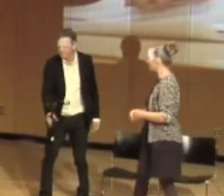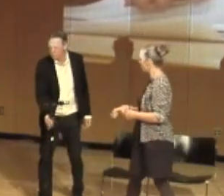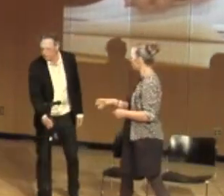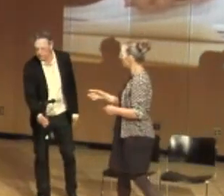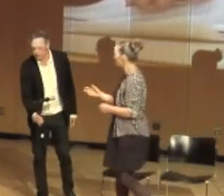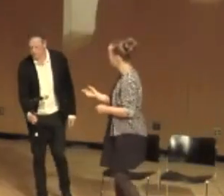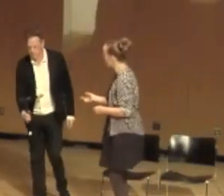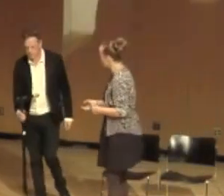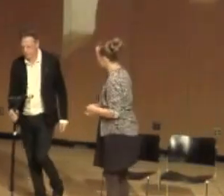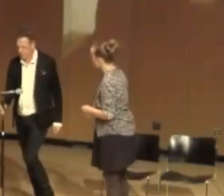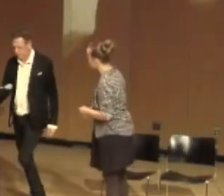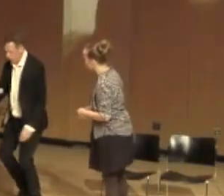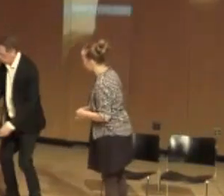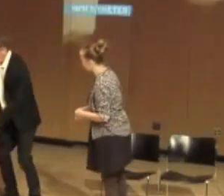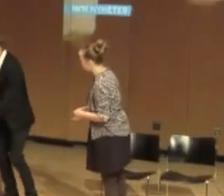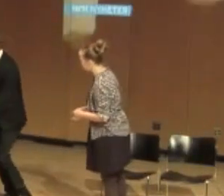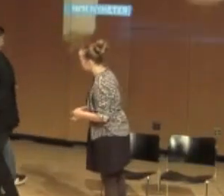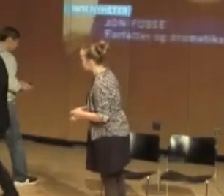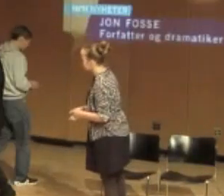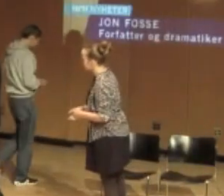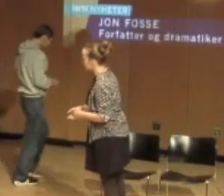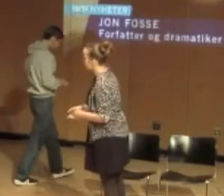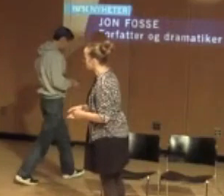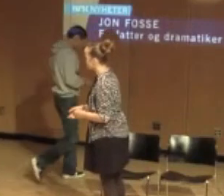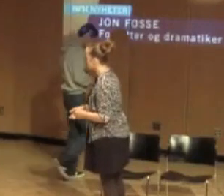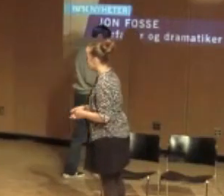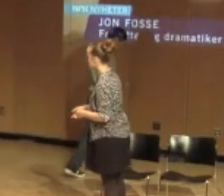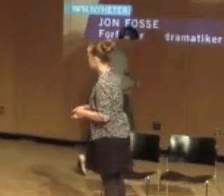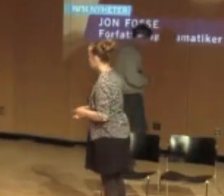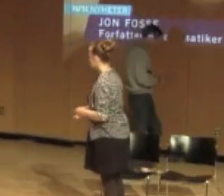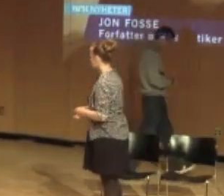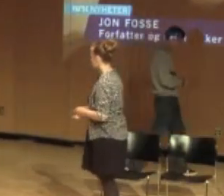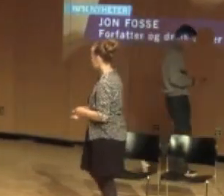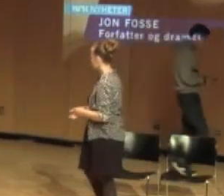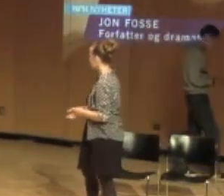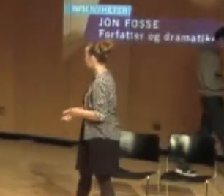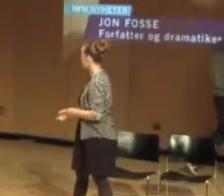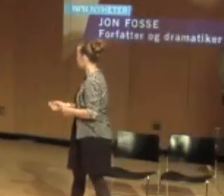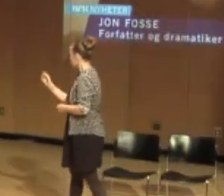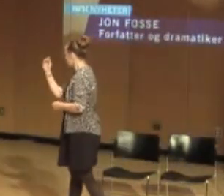three do you also want the chair no no